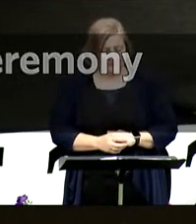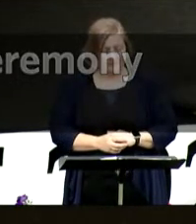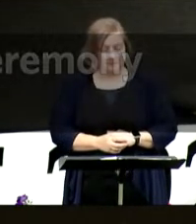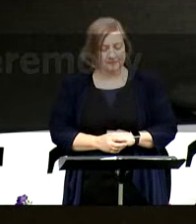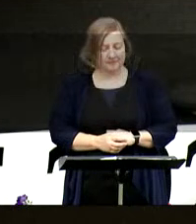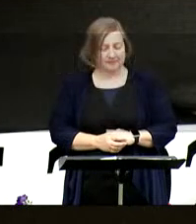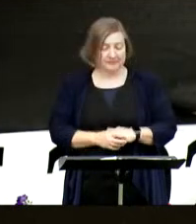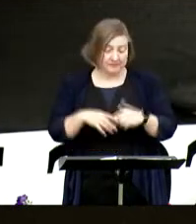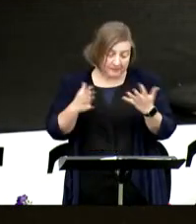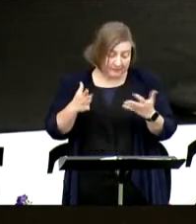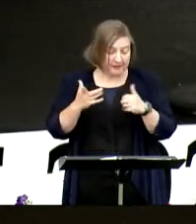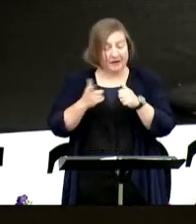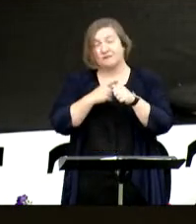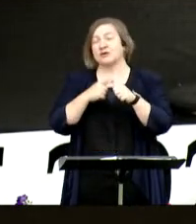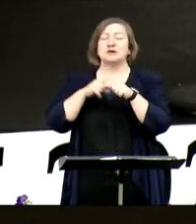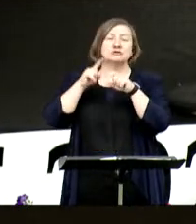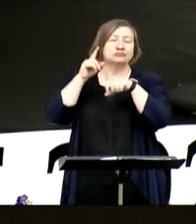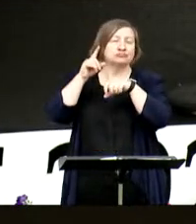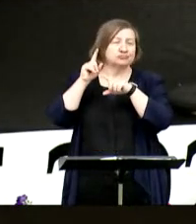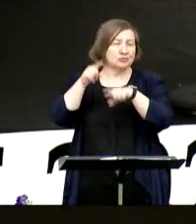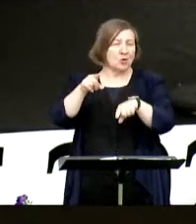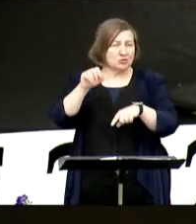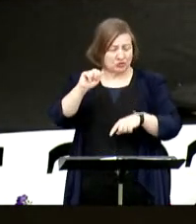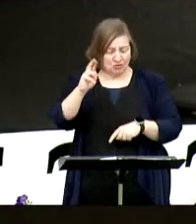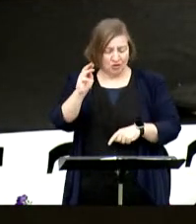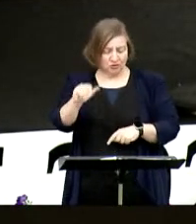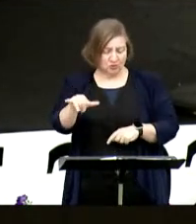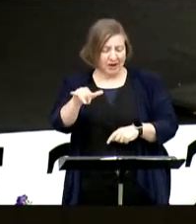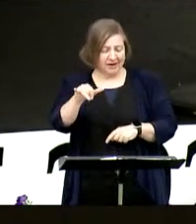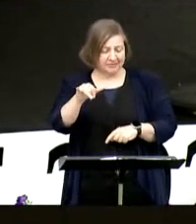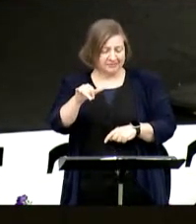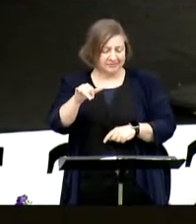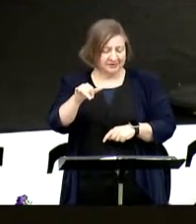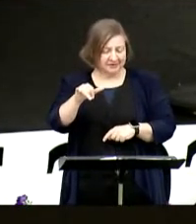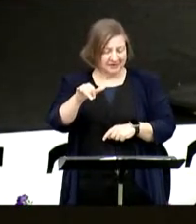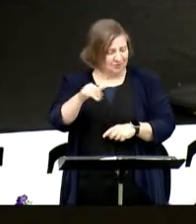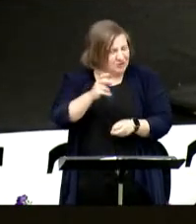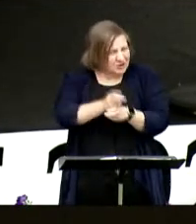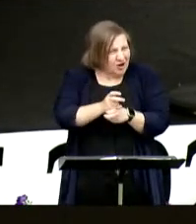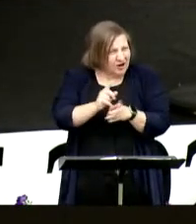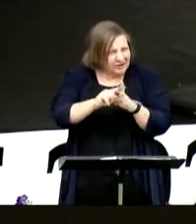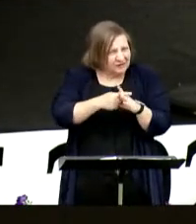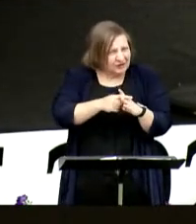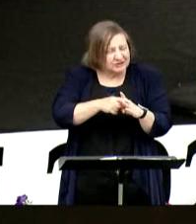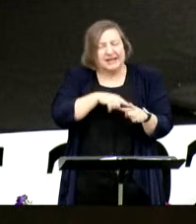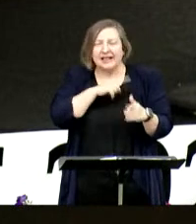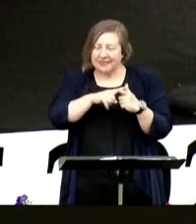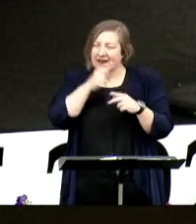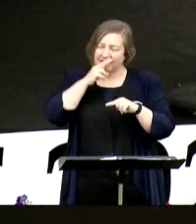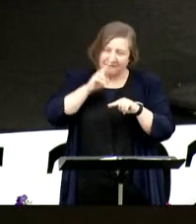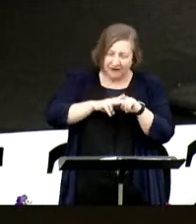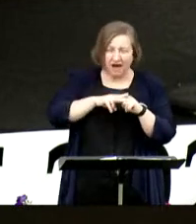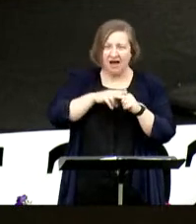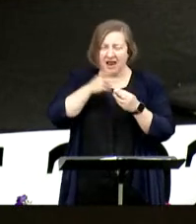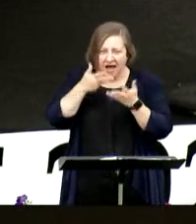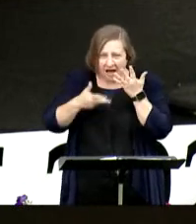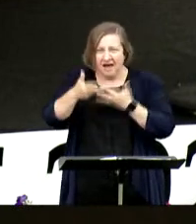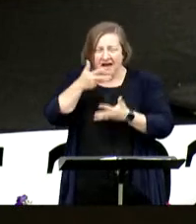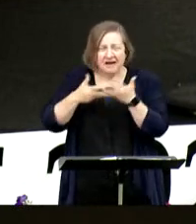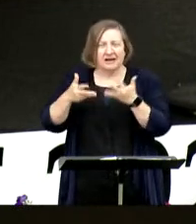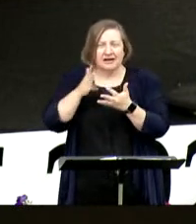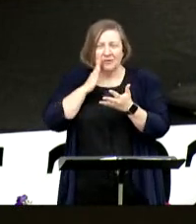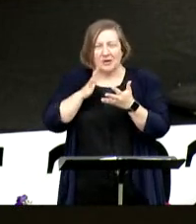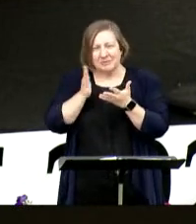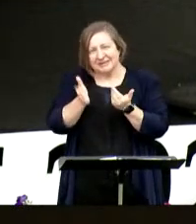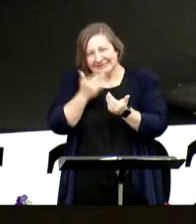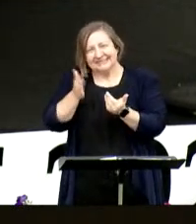At first, going to Archway will be hard at first, but then when you make friends and do fun things with them, it'll be